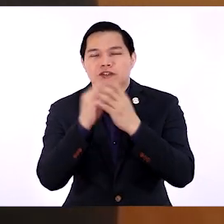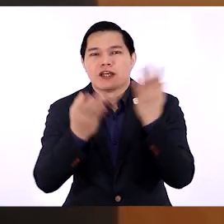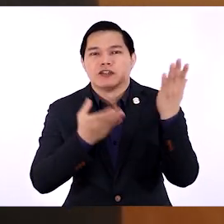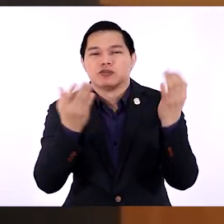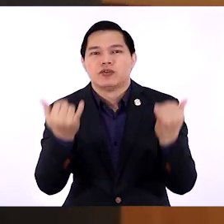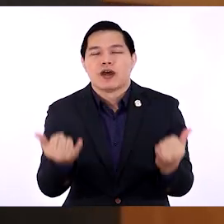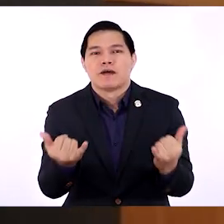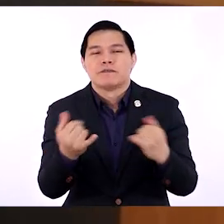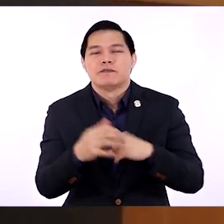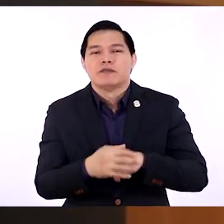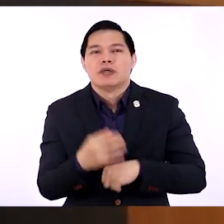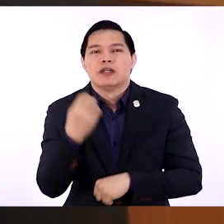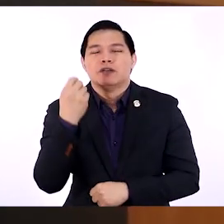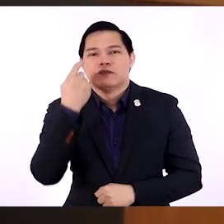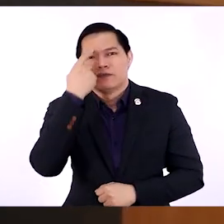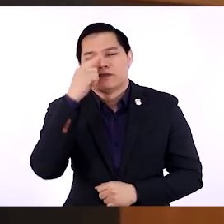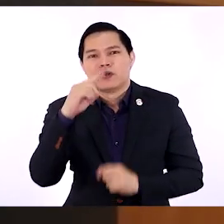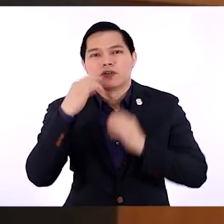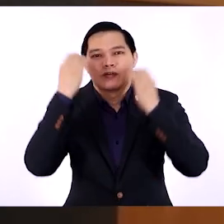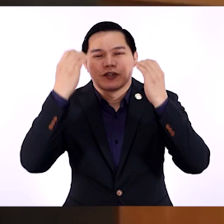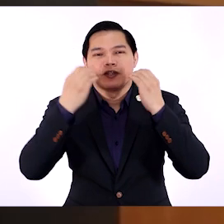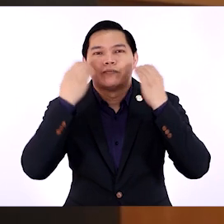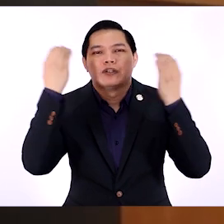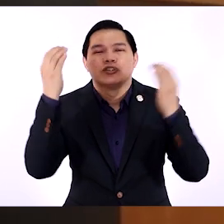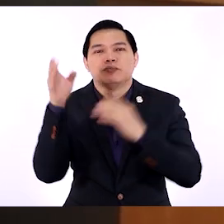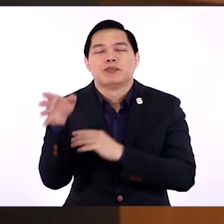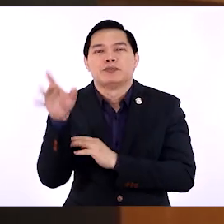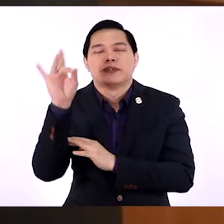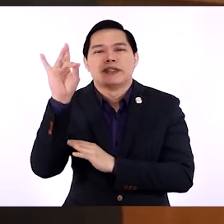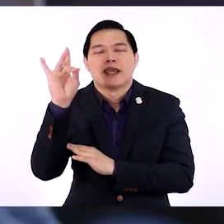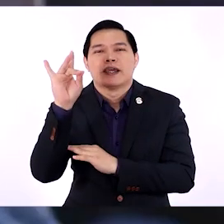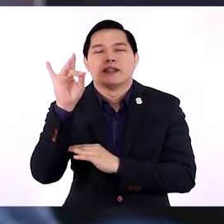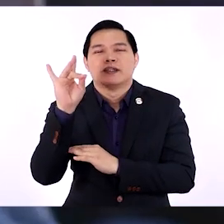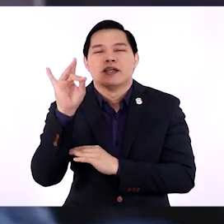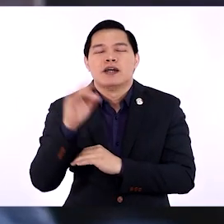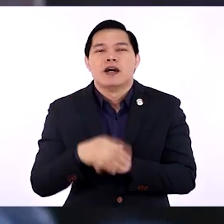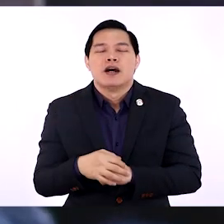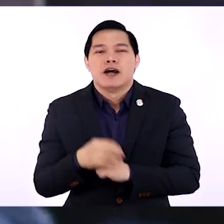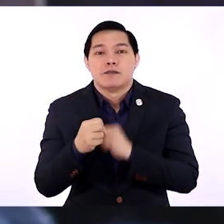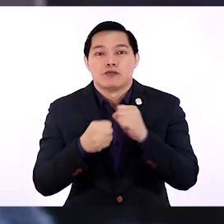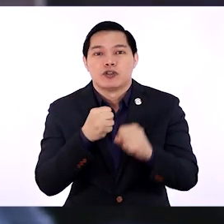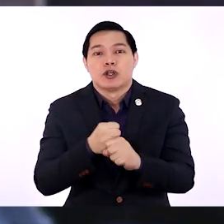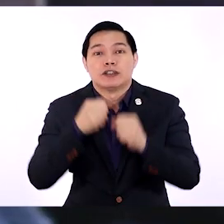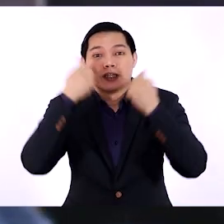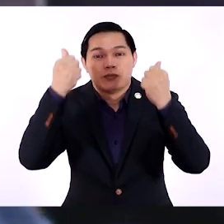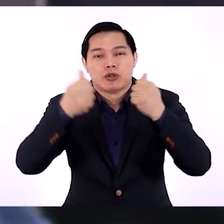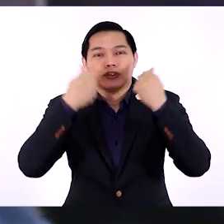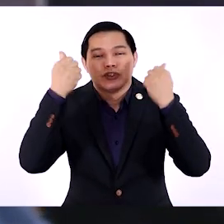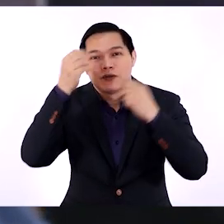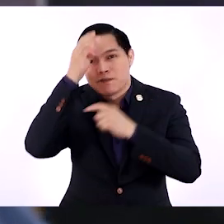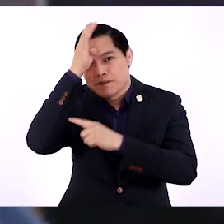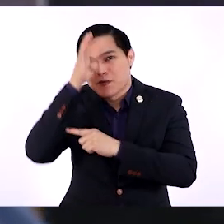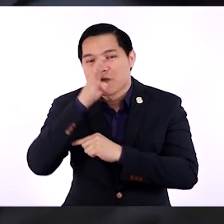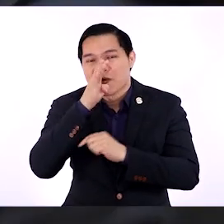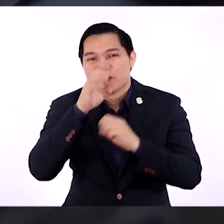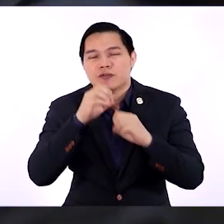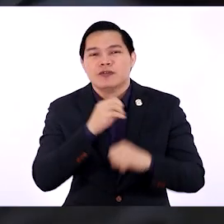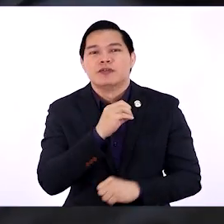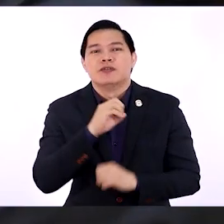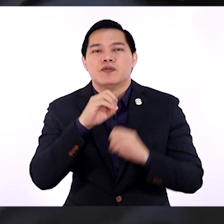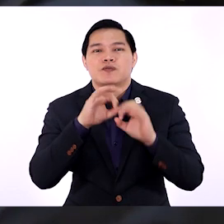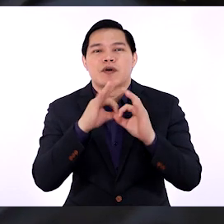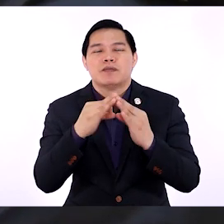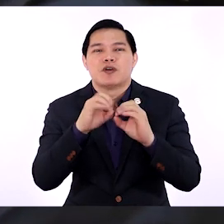today to commemorate the 58th anniversary of the Buklod family